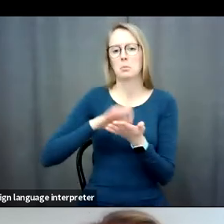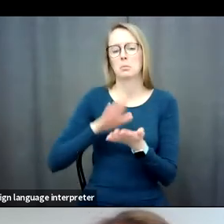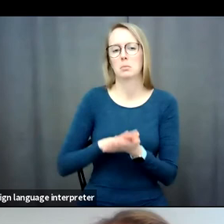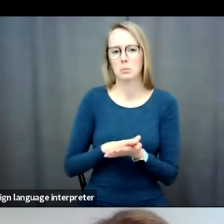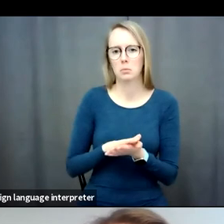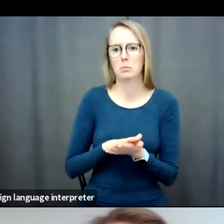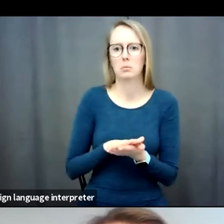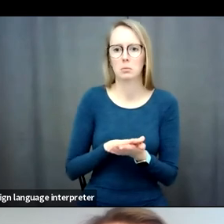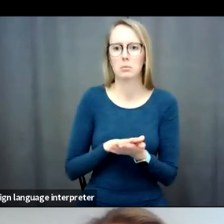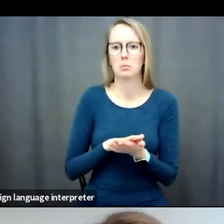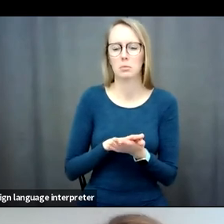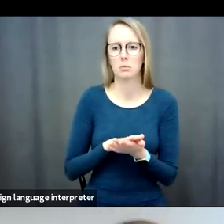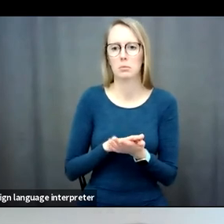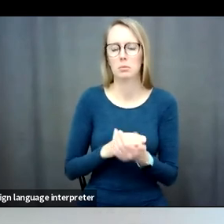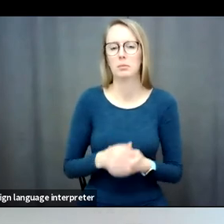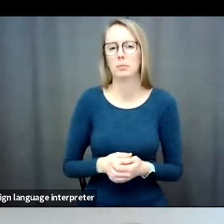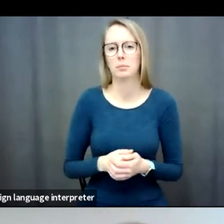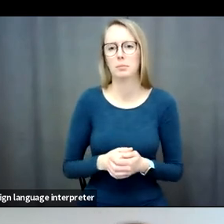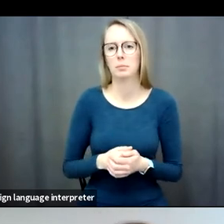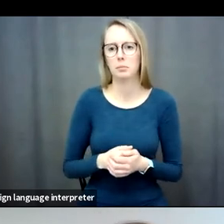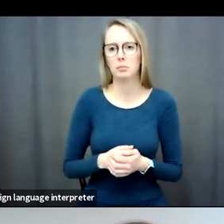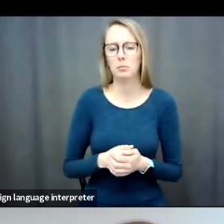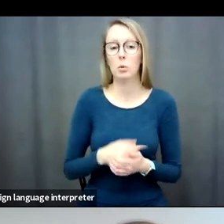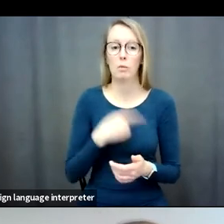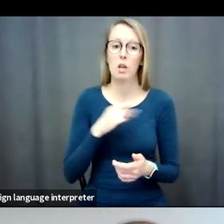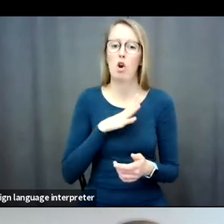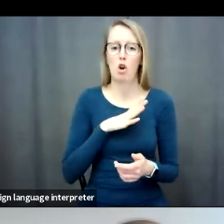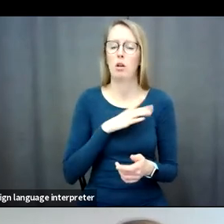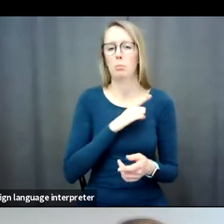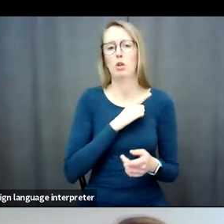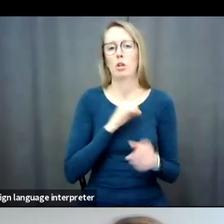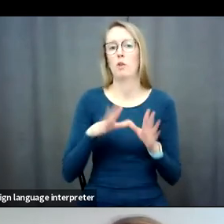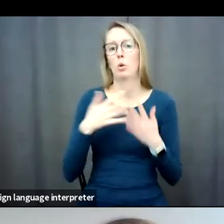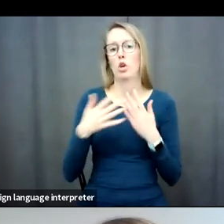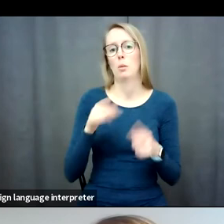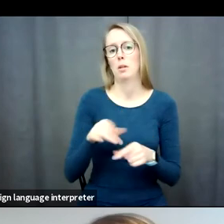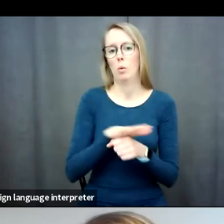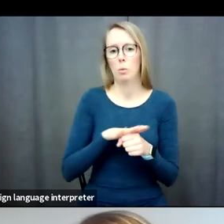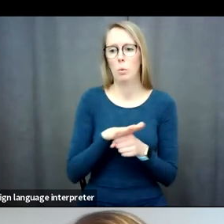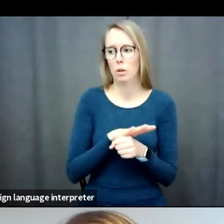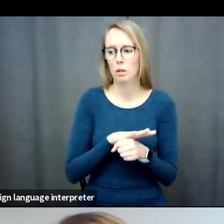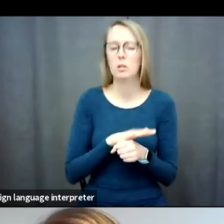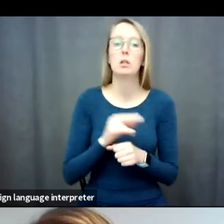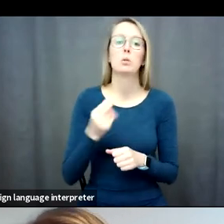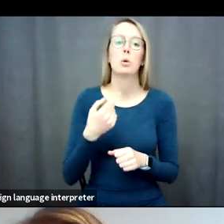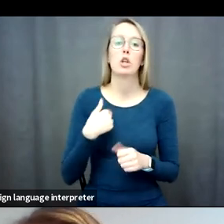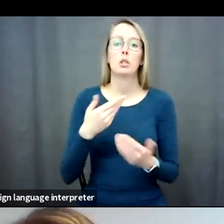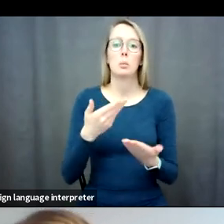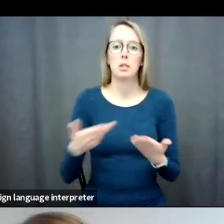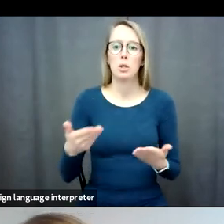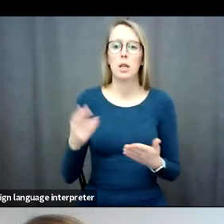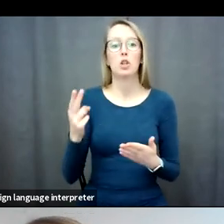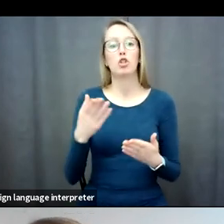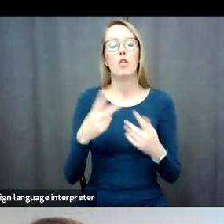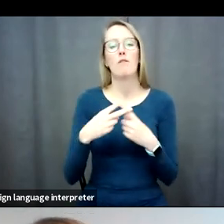And we have a way to go, I think, in these issues. So I'm going to present to you a new tool that we